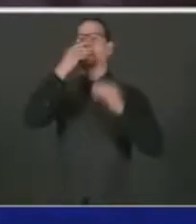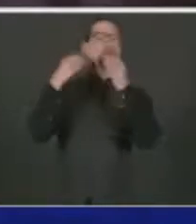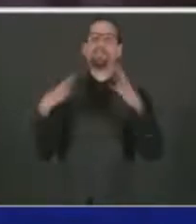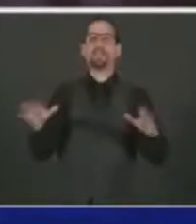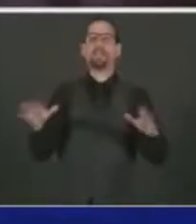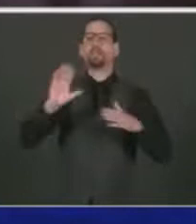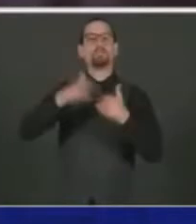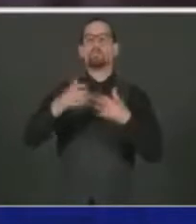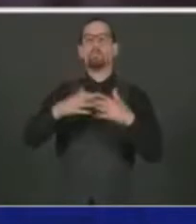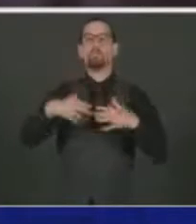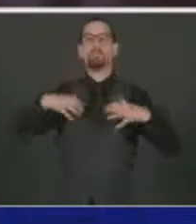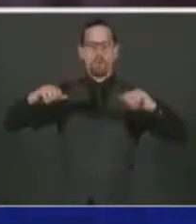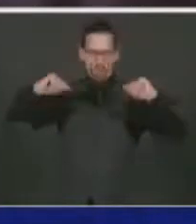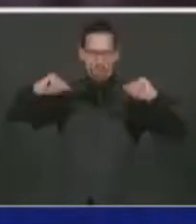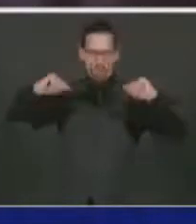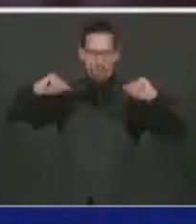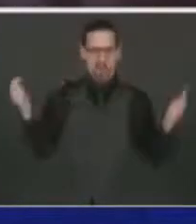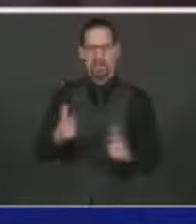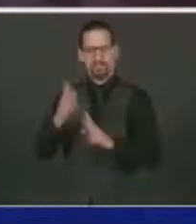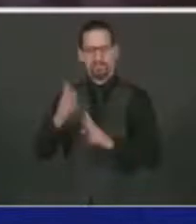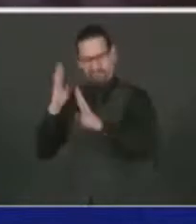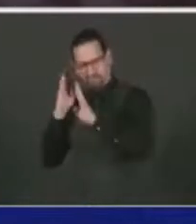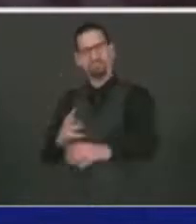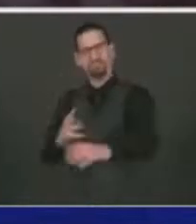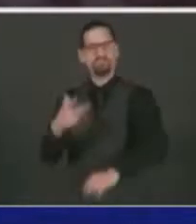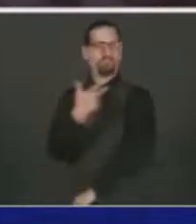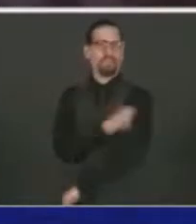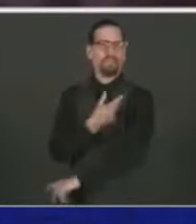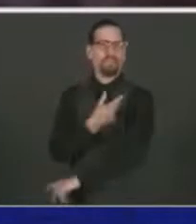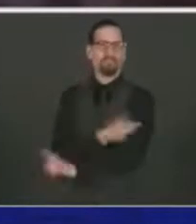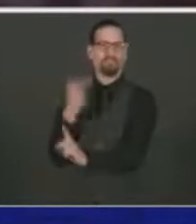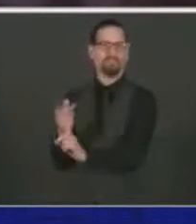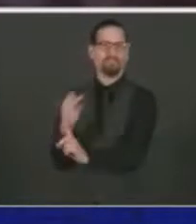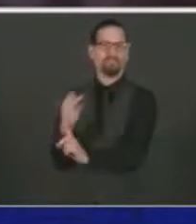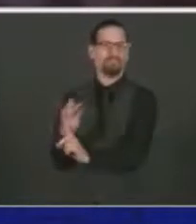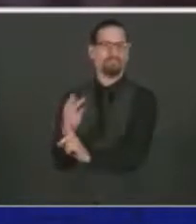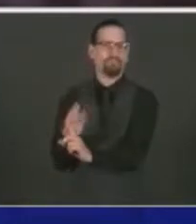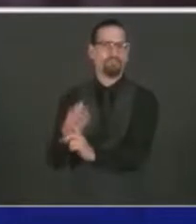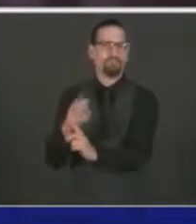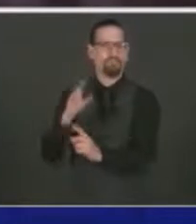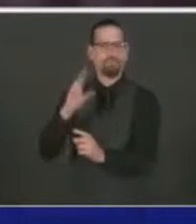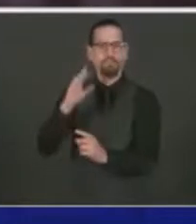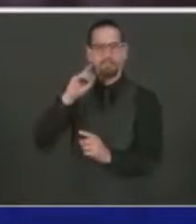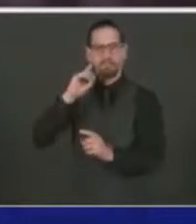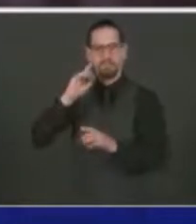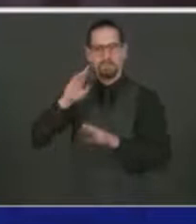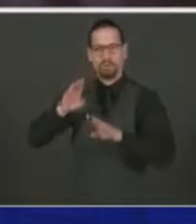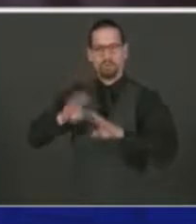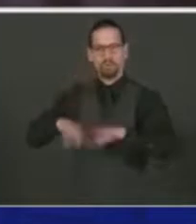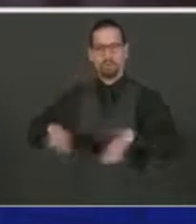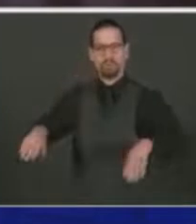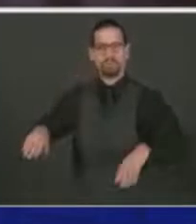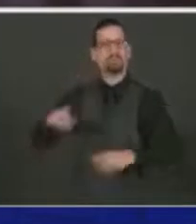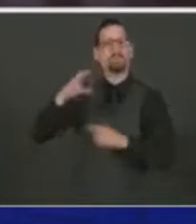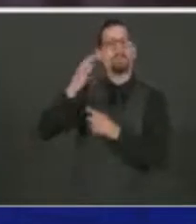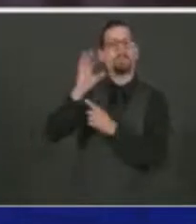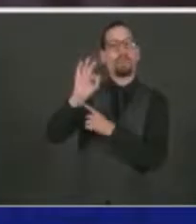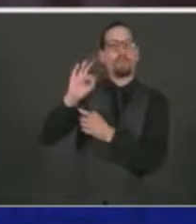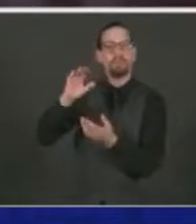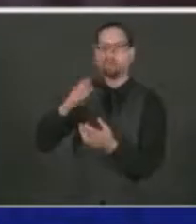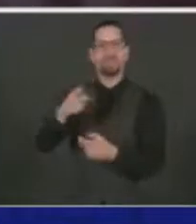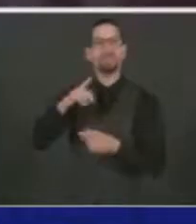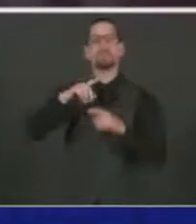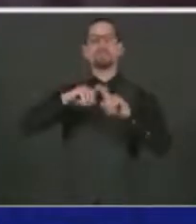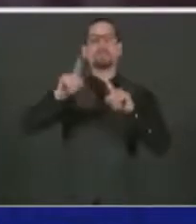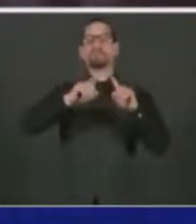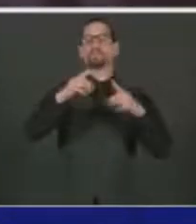schools, school districts, DCYF, foster care agencies, communities, family health clinics. We all have